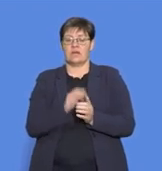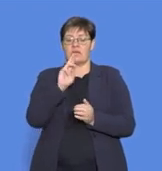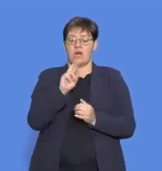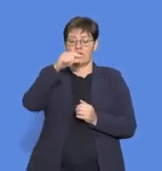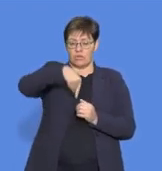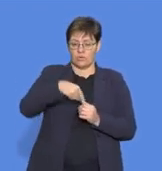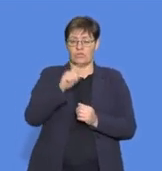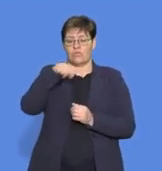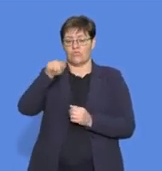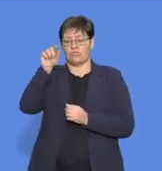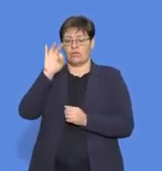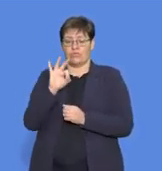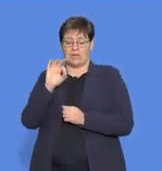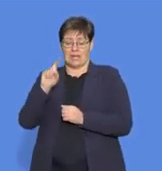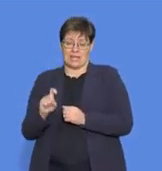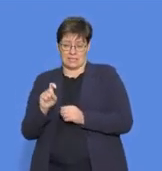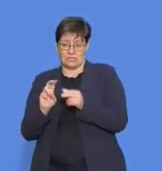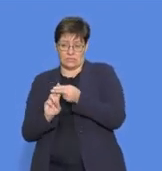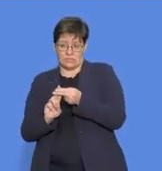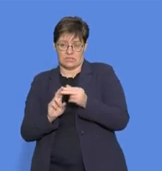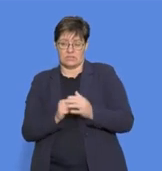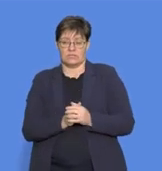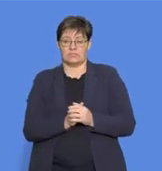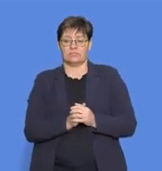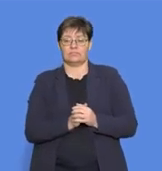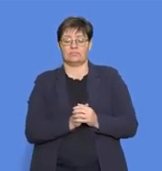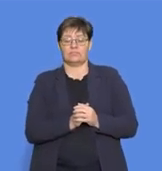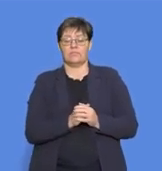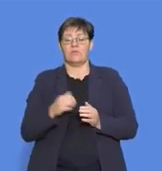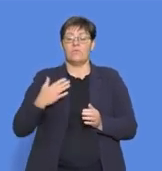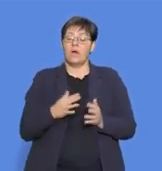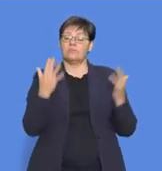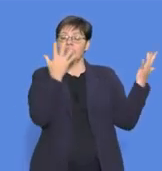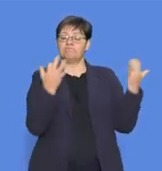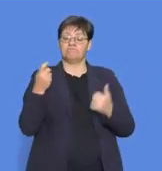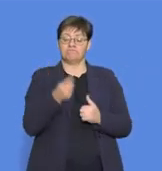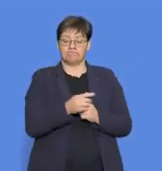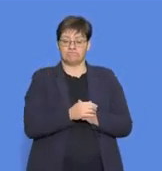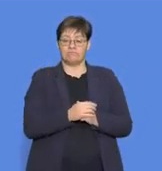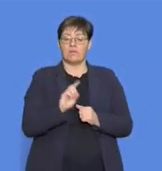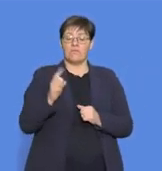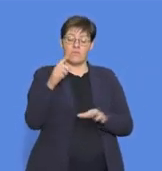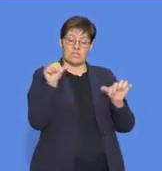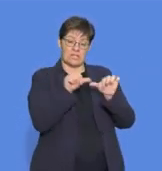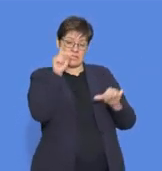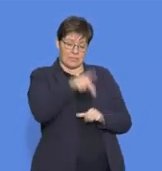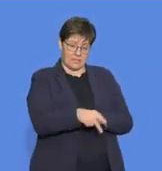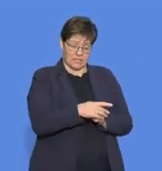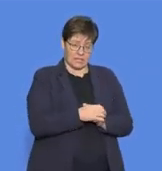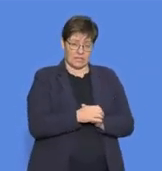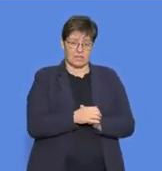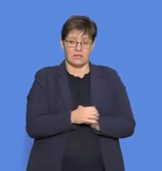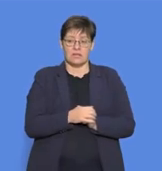for RQ being √3 X units, so that one. Okay, and they want us to calculate first the size of